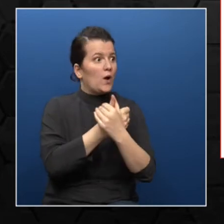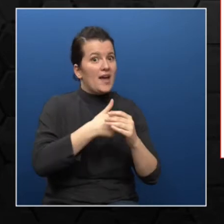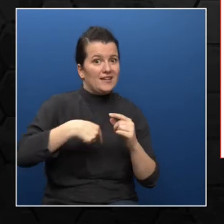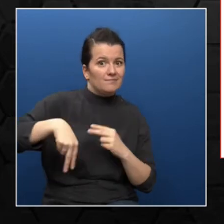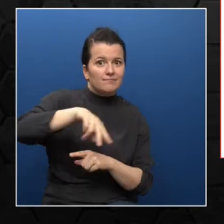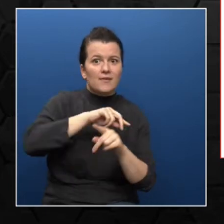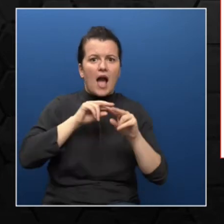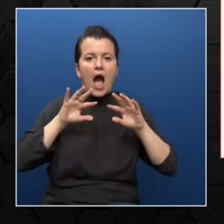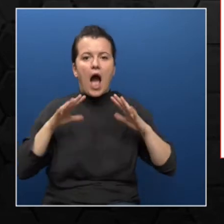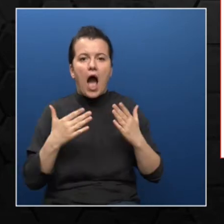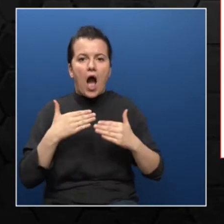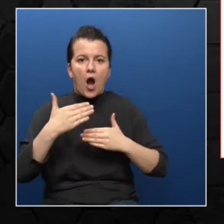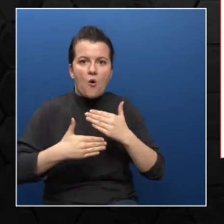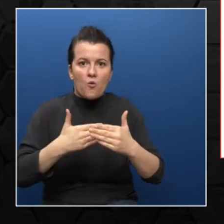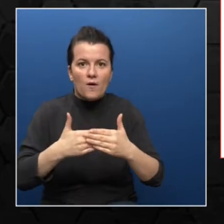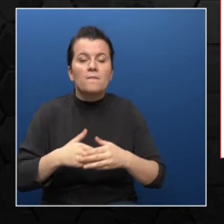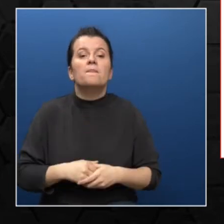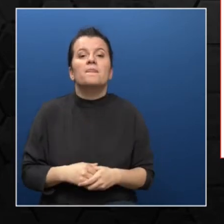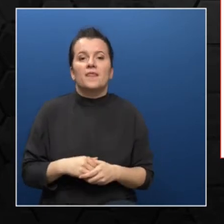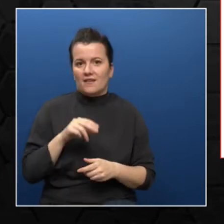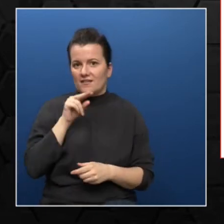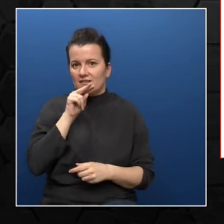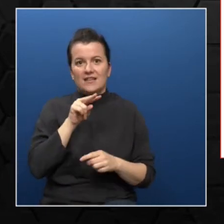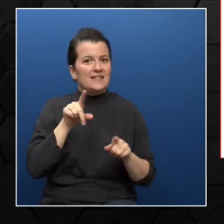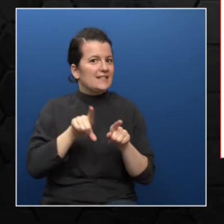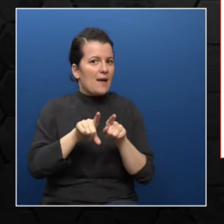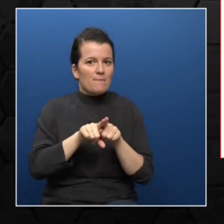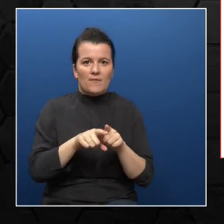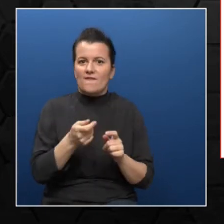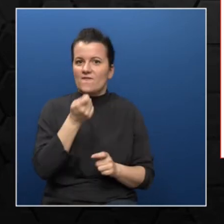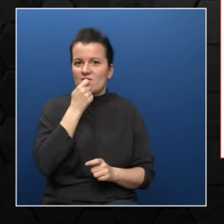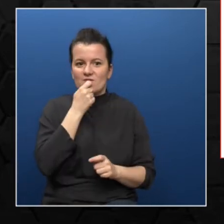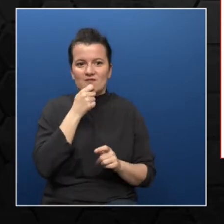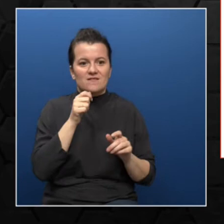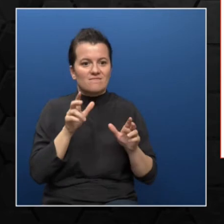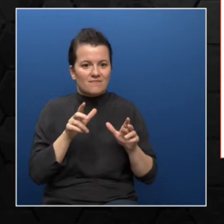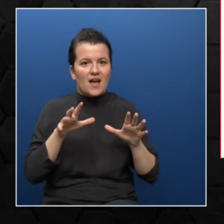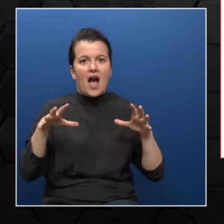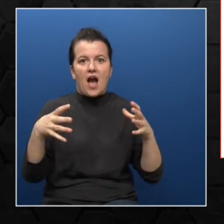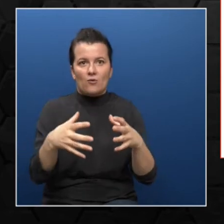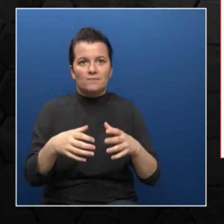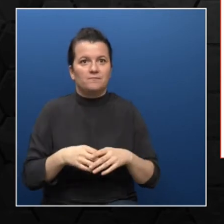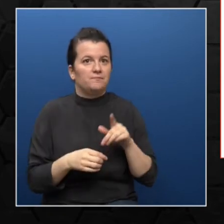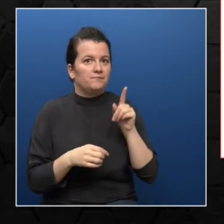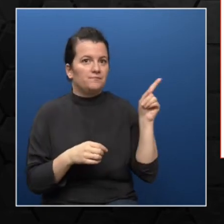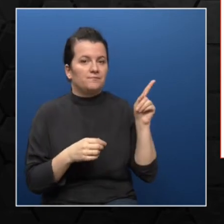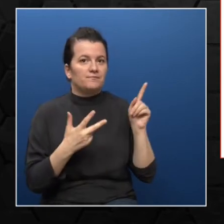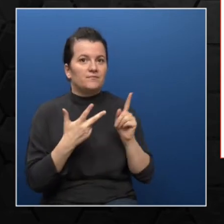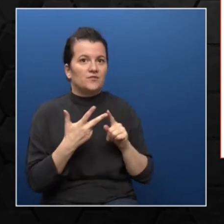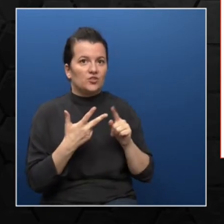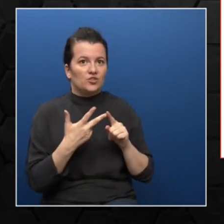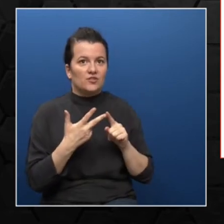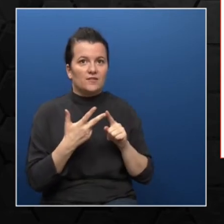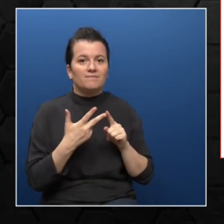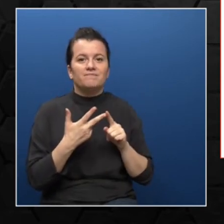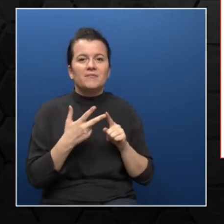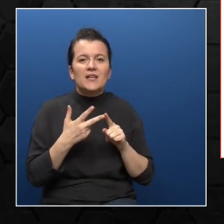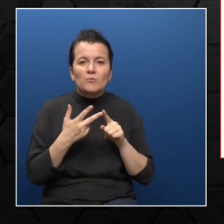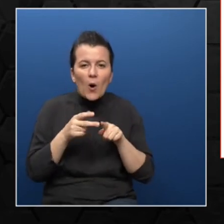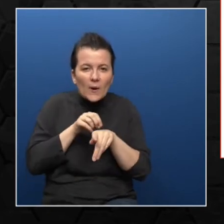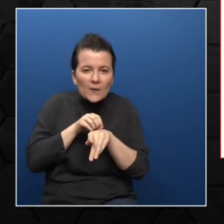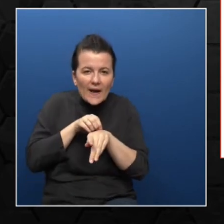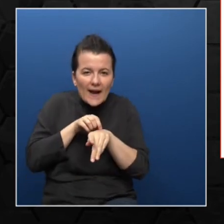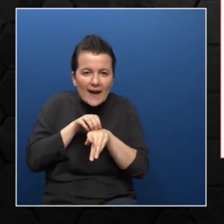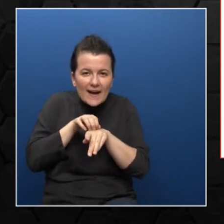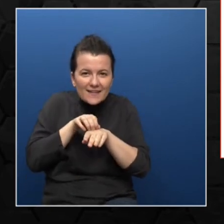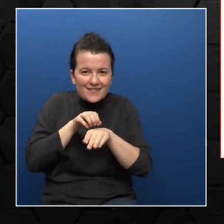from colonies of ants trying to search for food. And then in the end, there's water wave optimization. So I'll be taking up particle